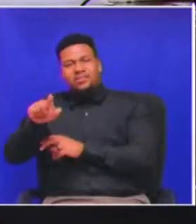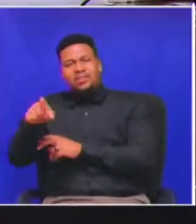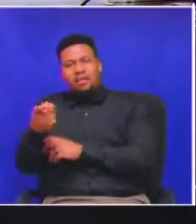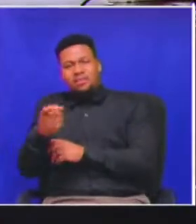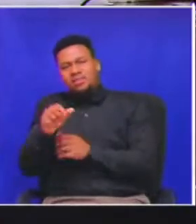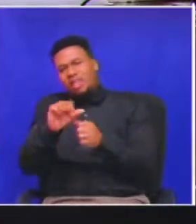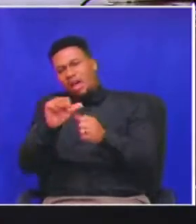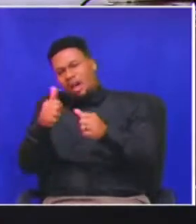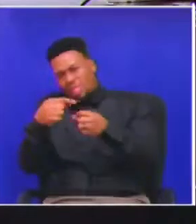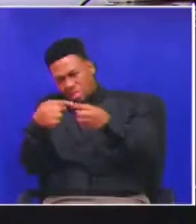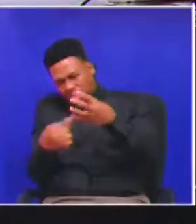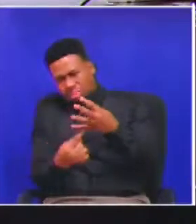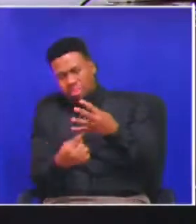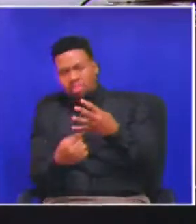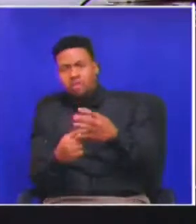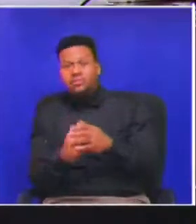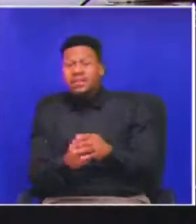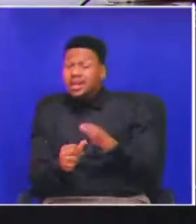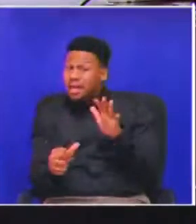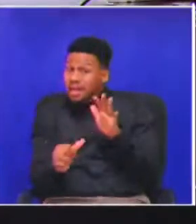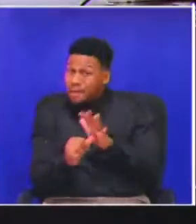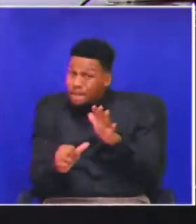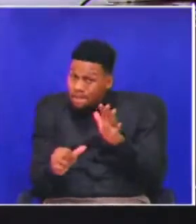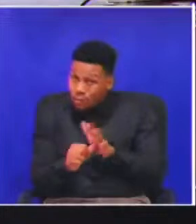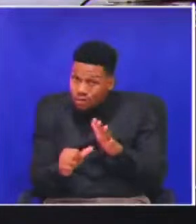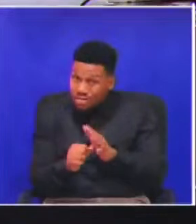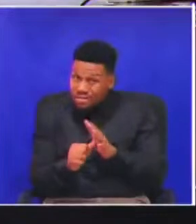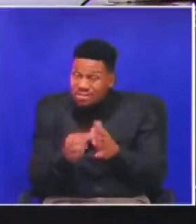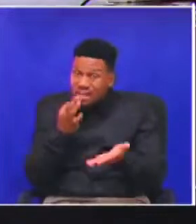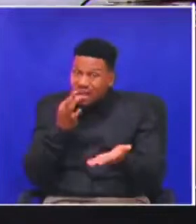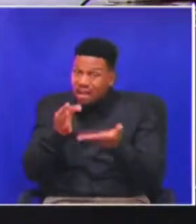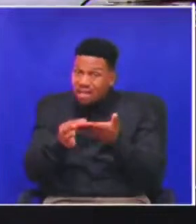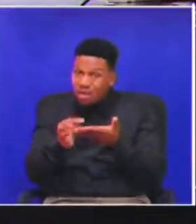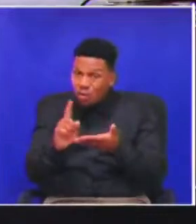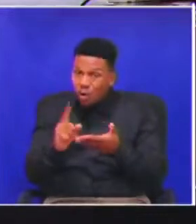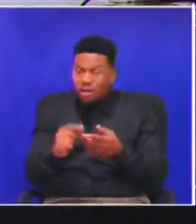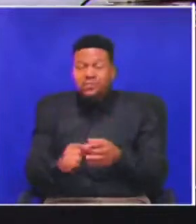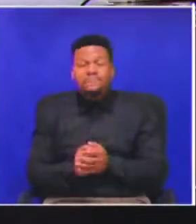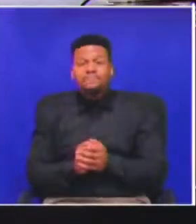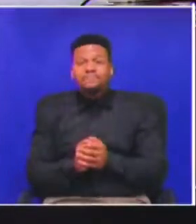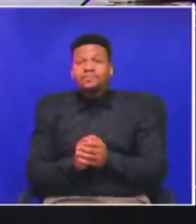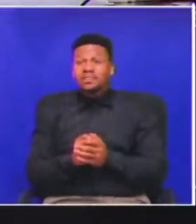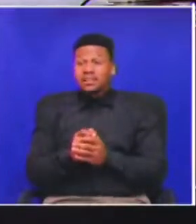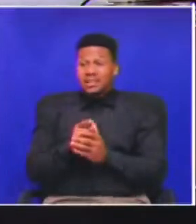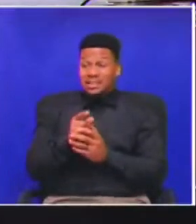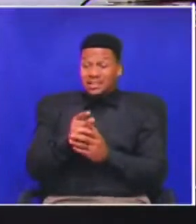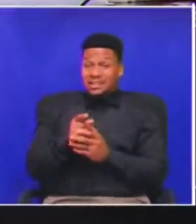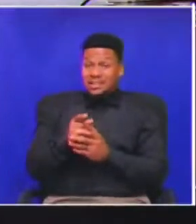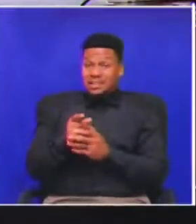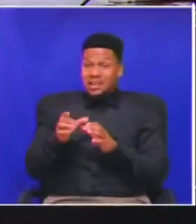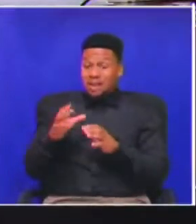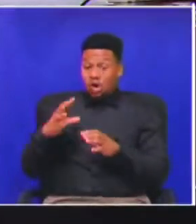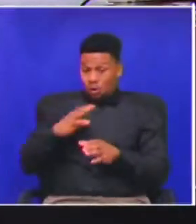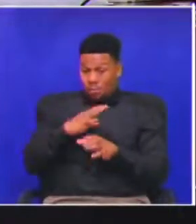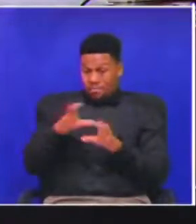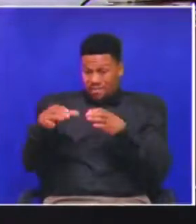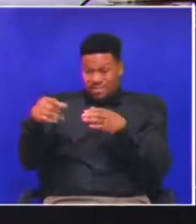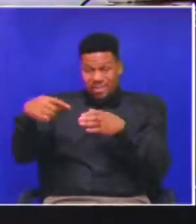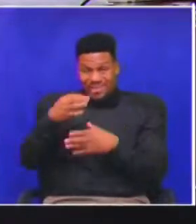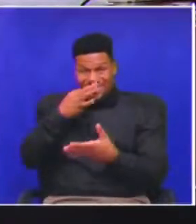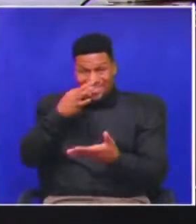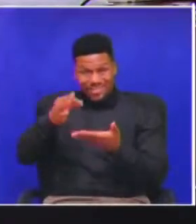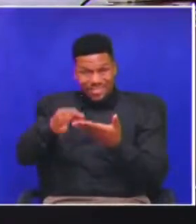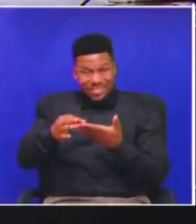though, is what they suggest should be done, to set up a new international